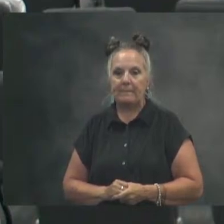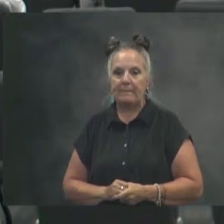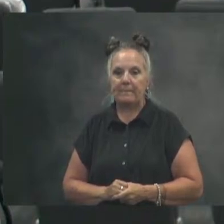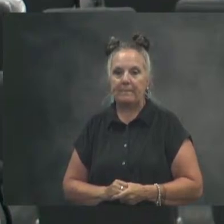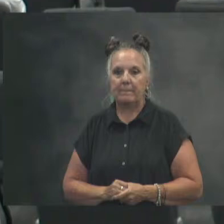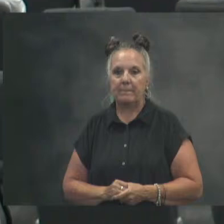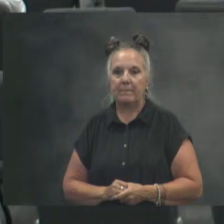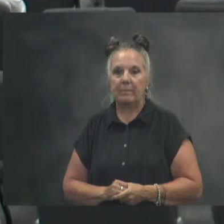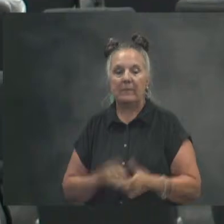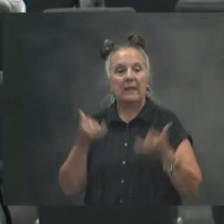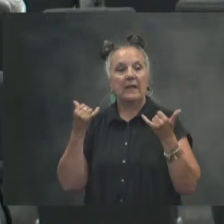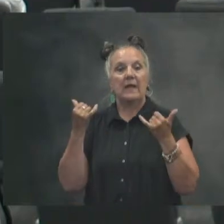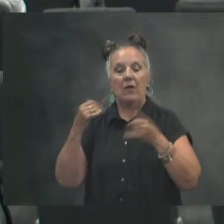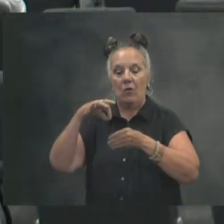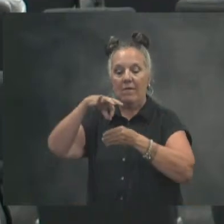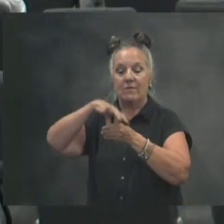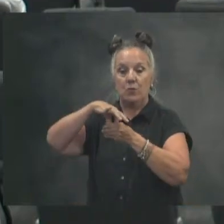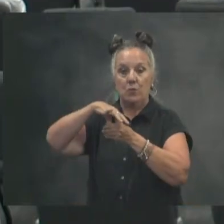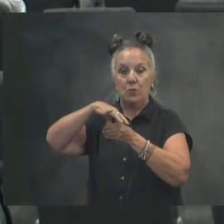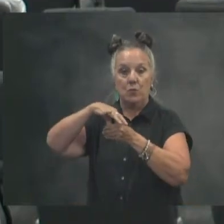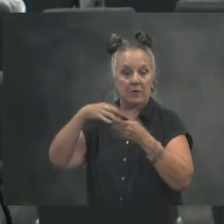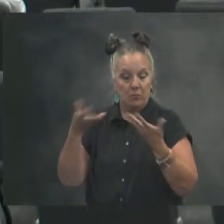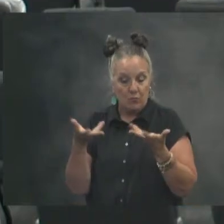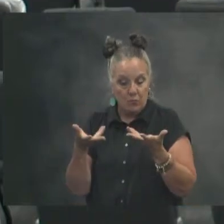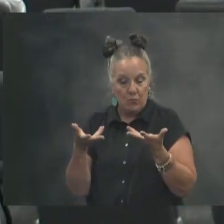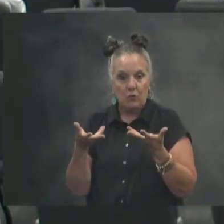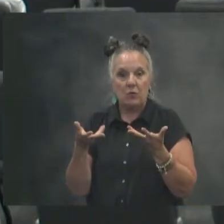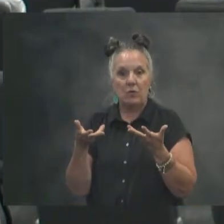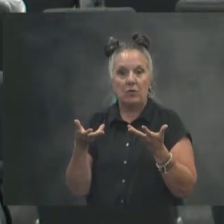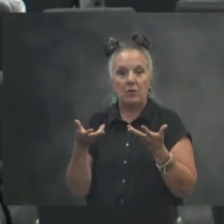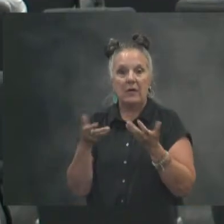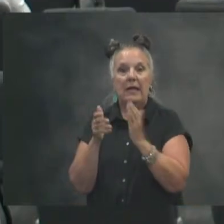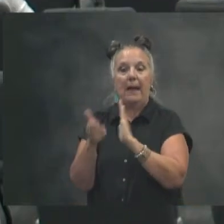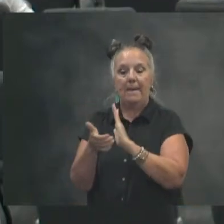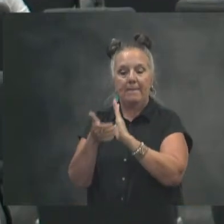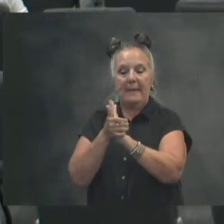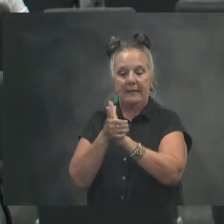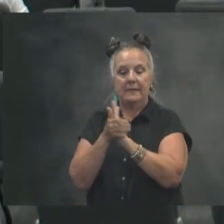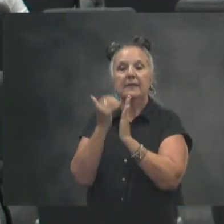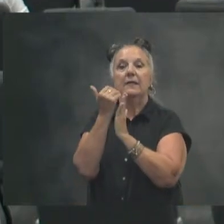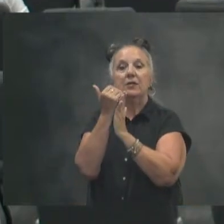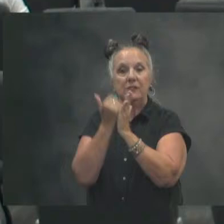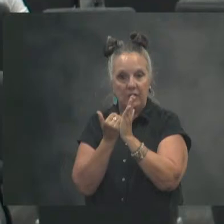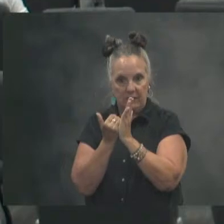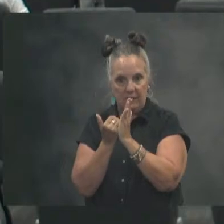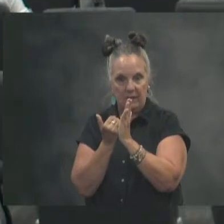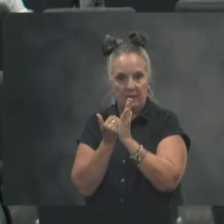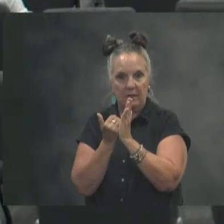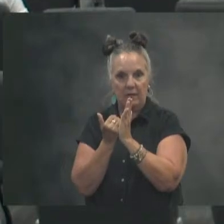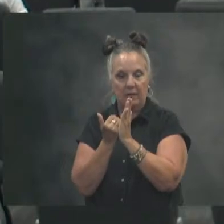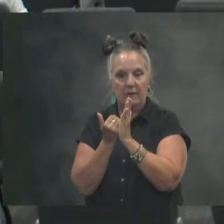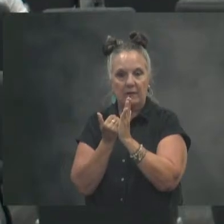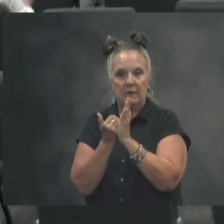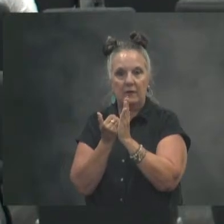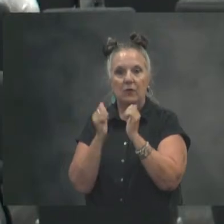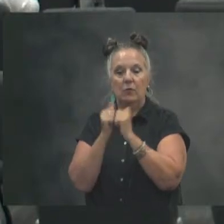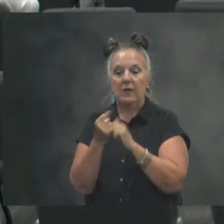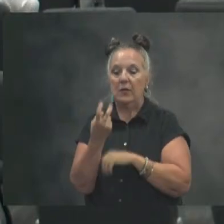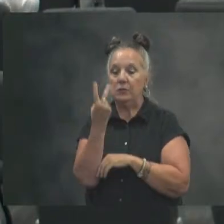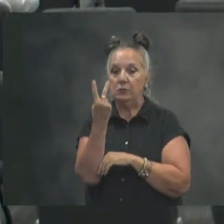we are now voting on the amended agenda with the